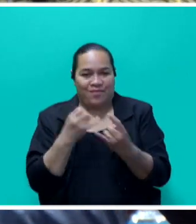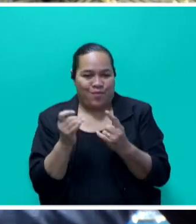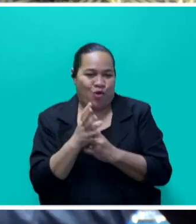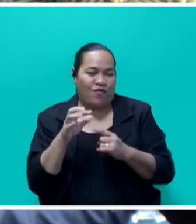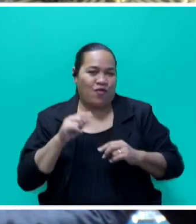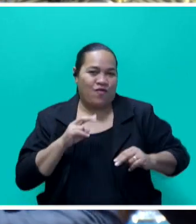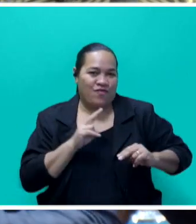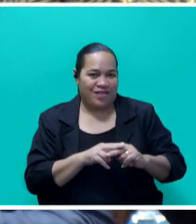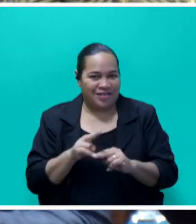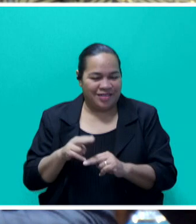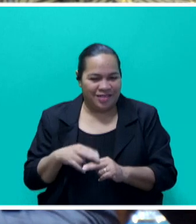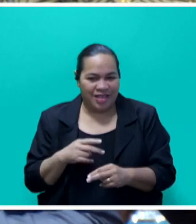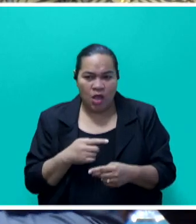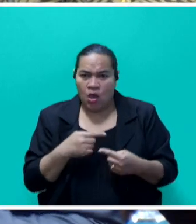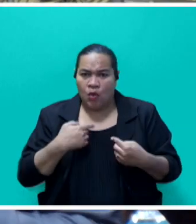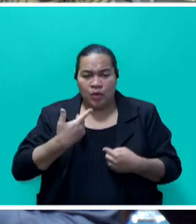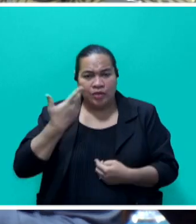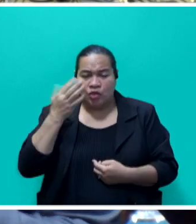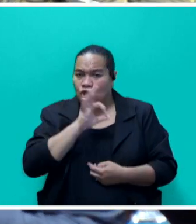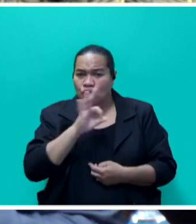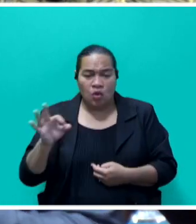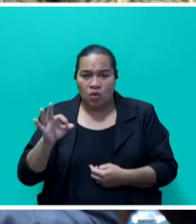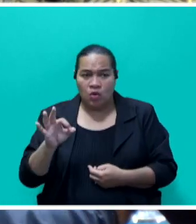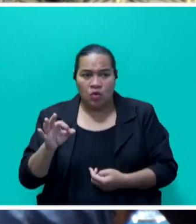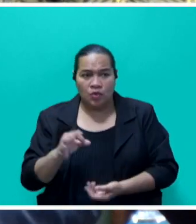Fiji, although we do not